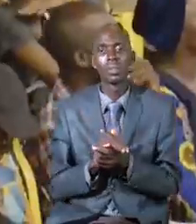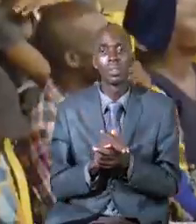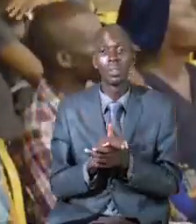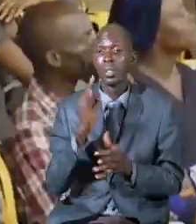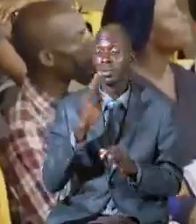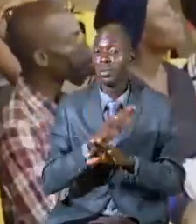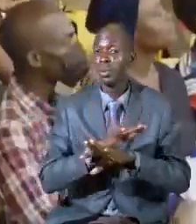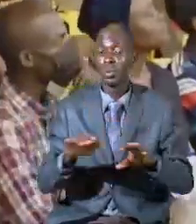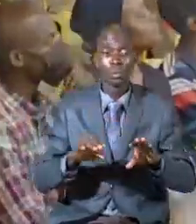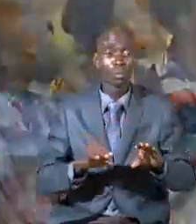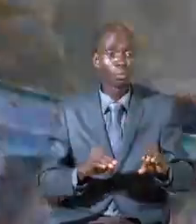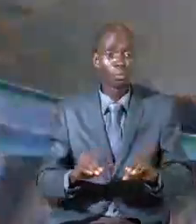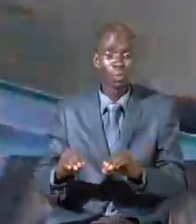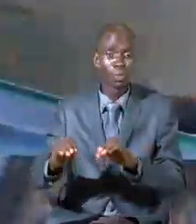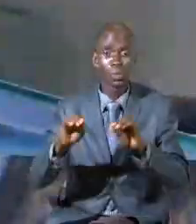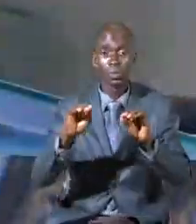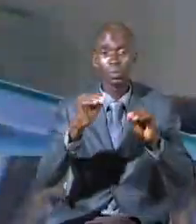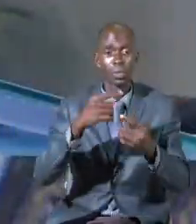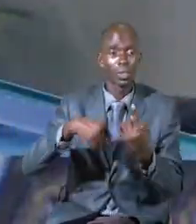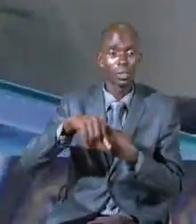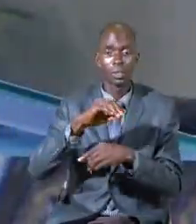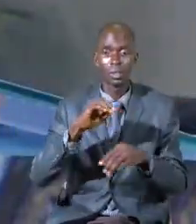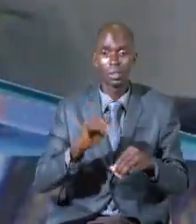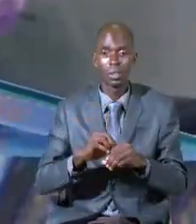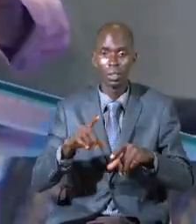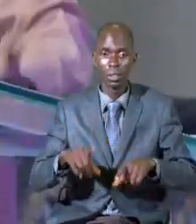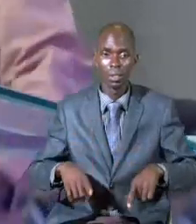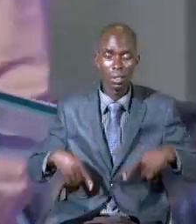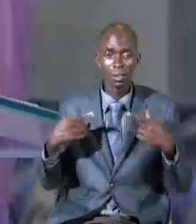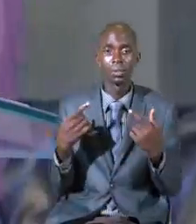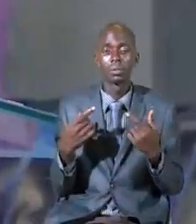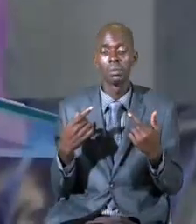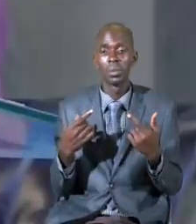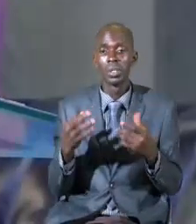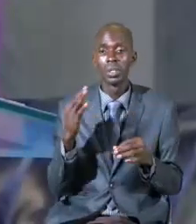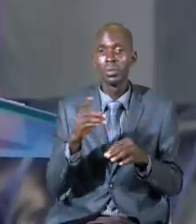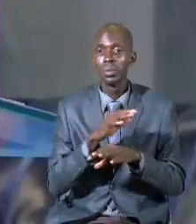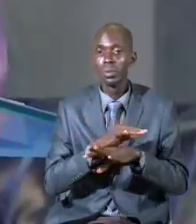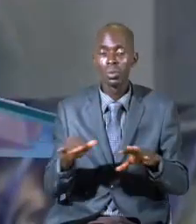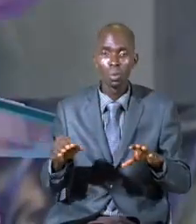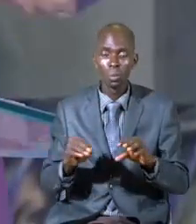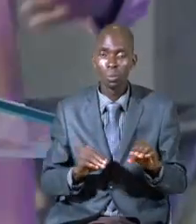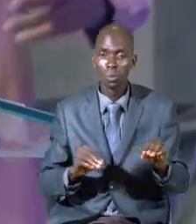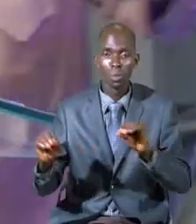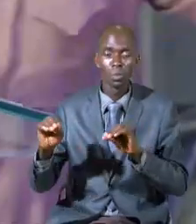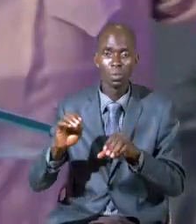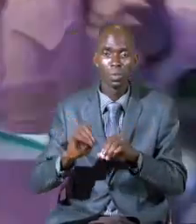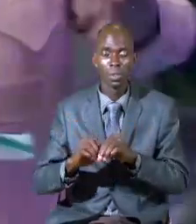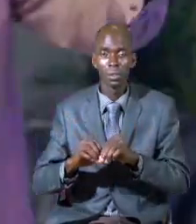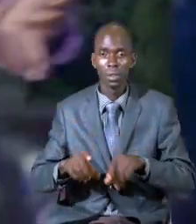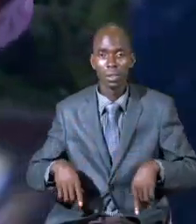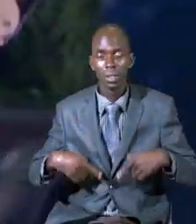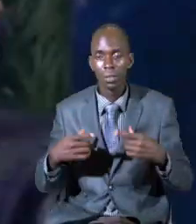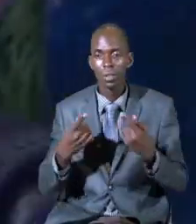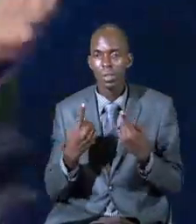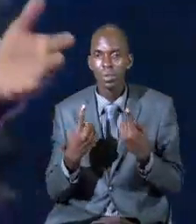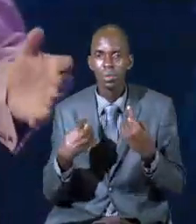to change the unchangeable, if you don't go around in life trying to